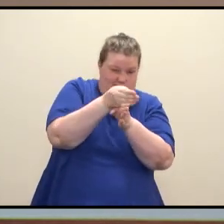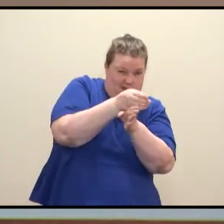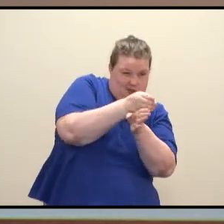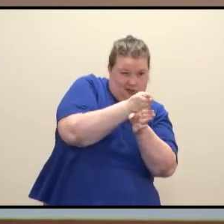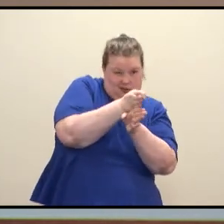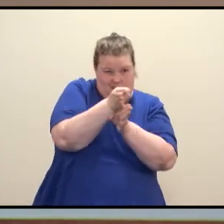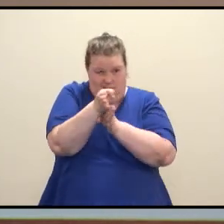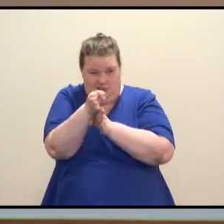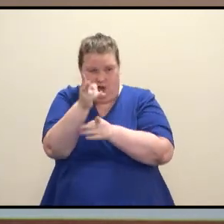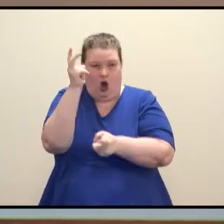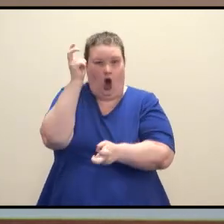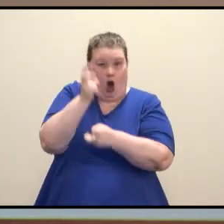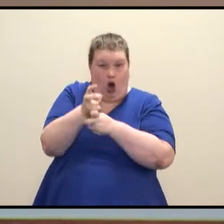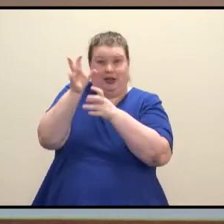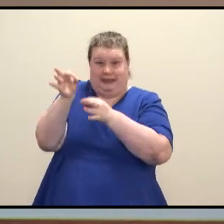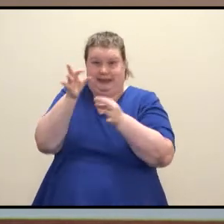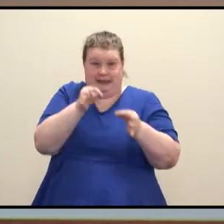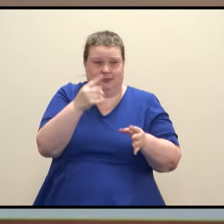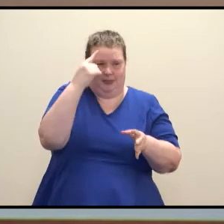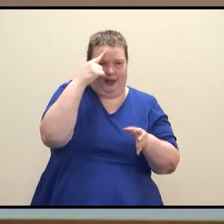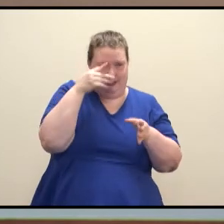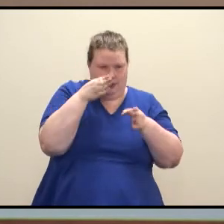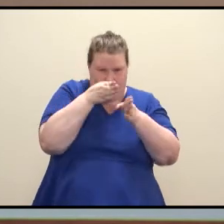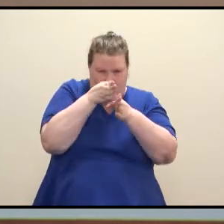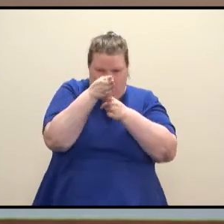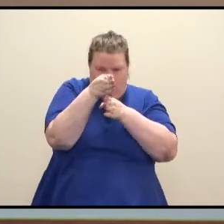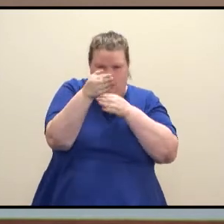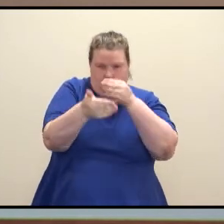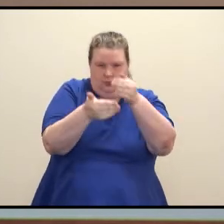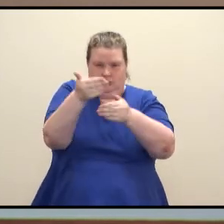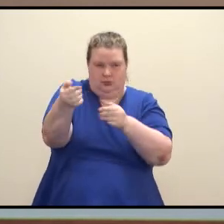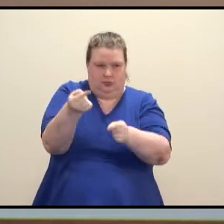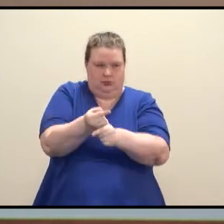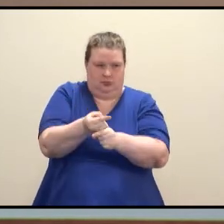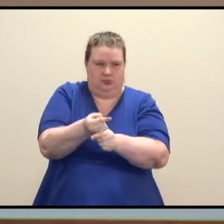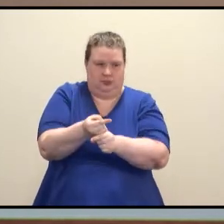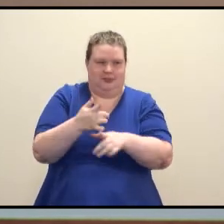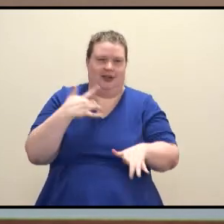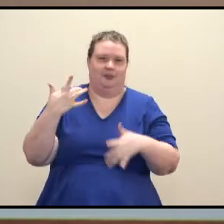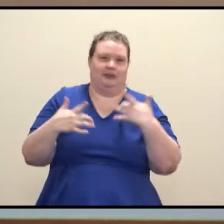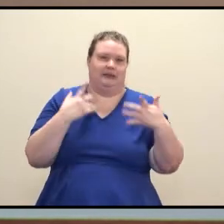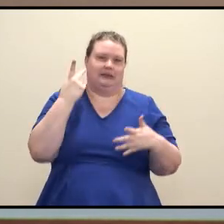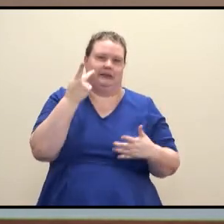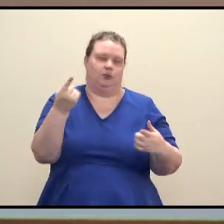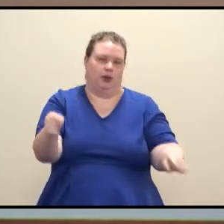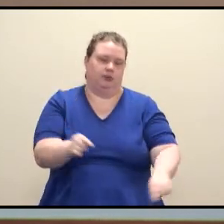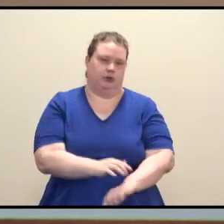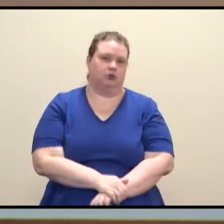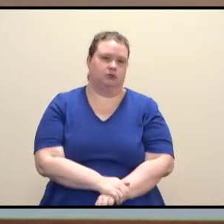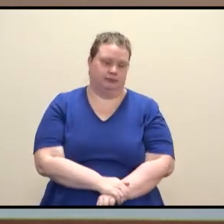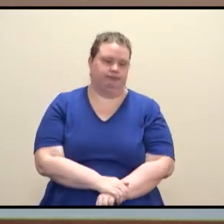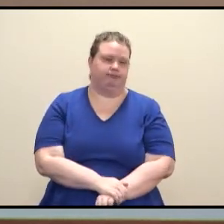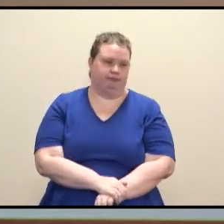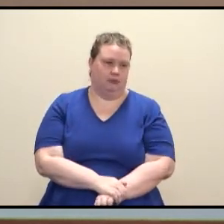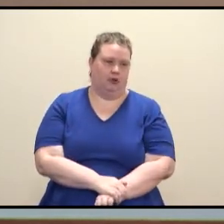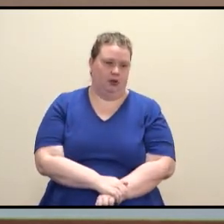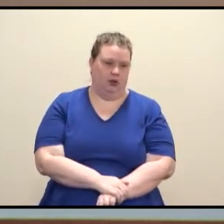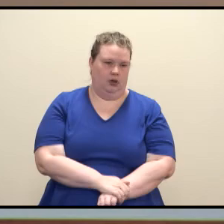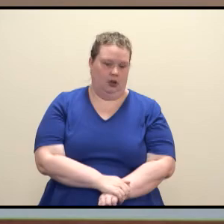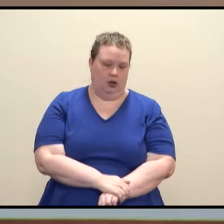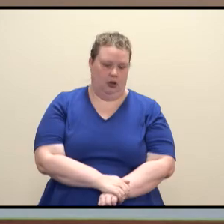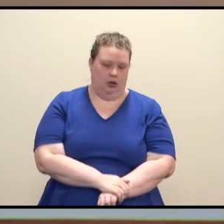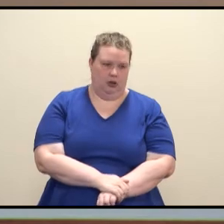hard decisions along the way, but the ship is pointed in the right direction, and I'm excited to see where we go. So I just wanted to say that before we